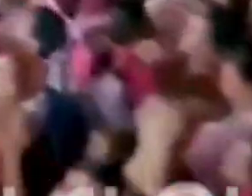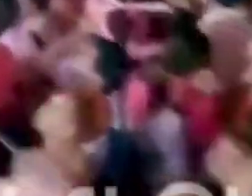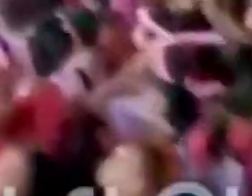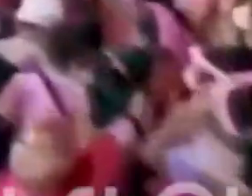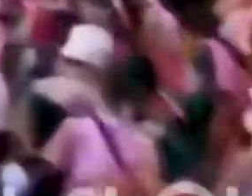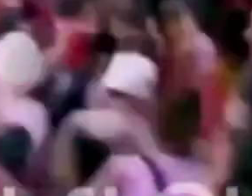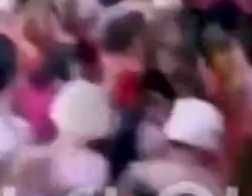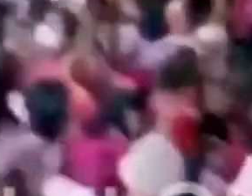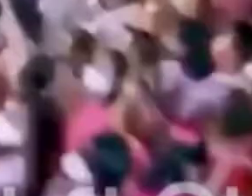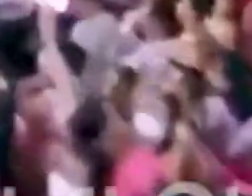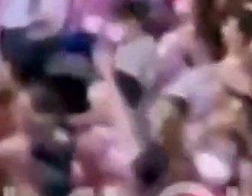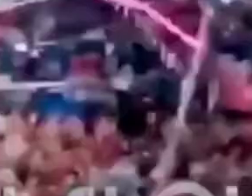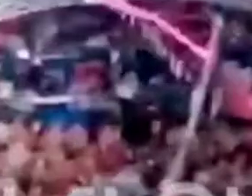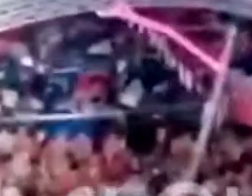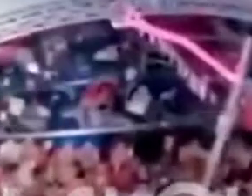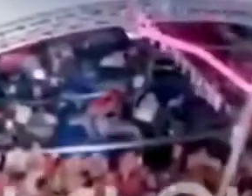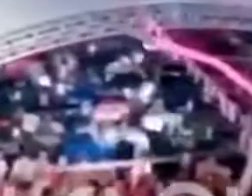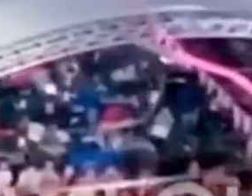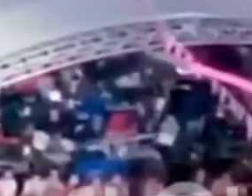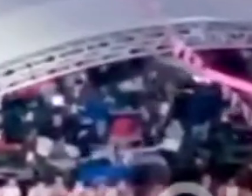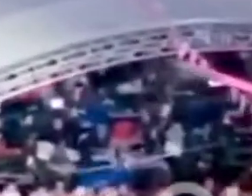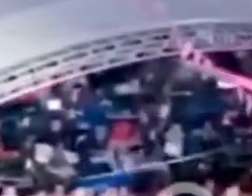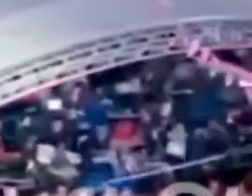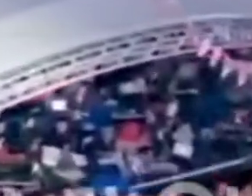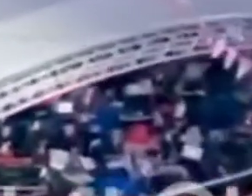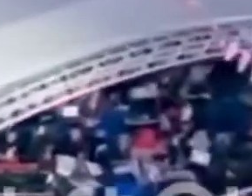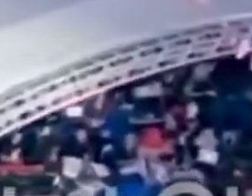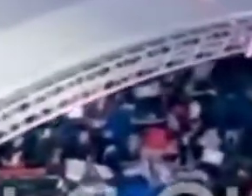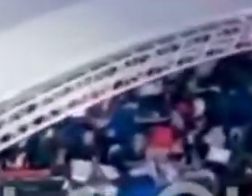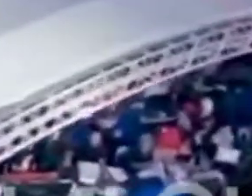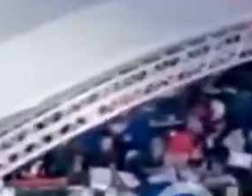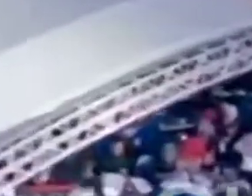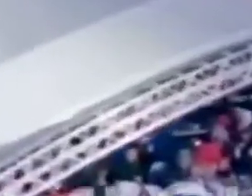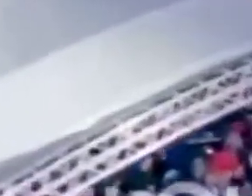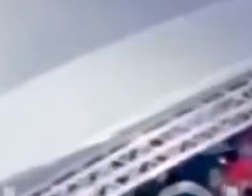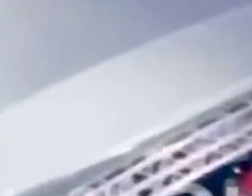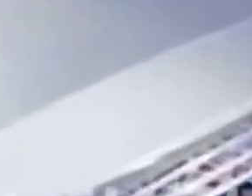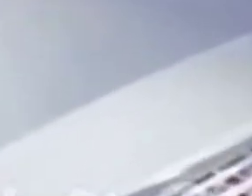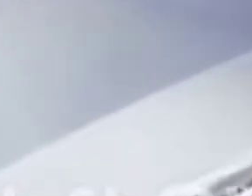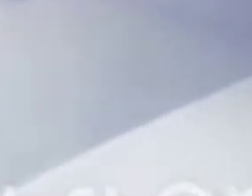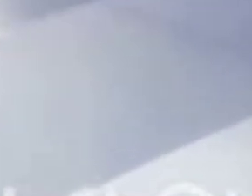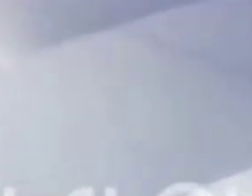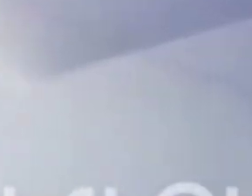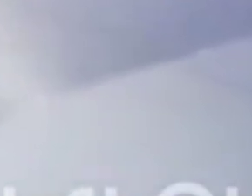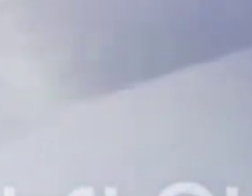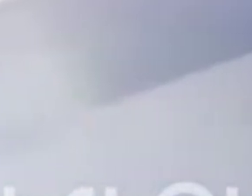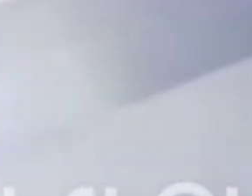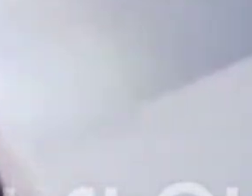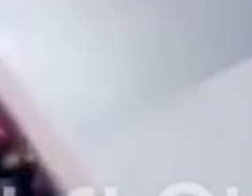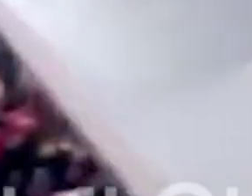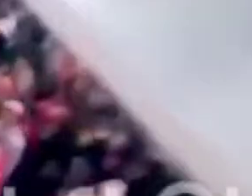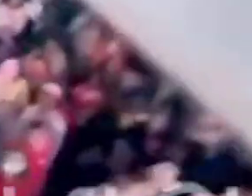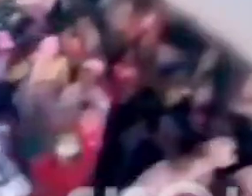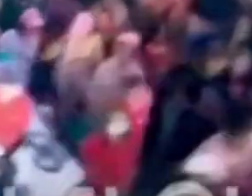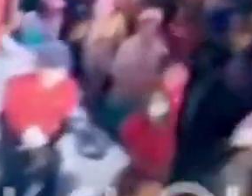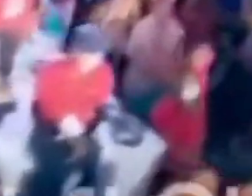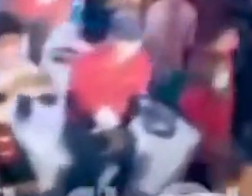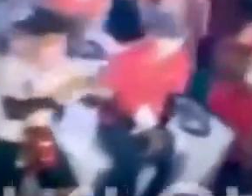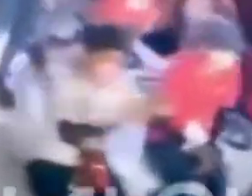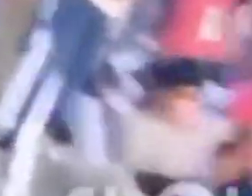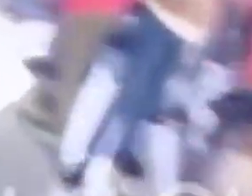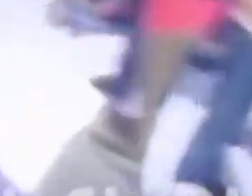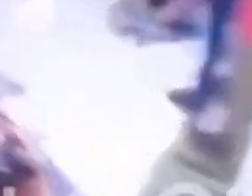what it's like to be in debt. Been stabbed in the back bed, I'll show you what happens. Pass me the mic and I'll show you